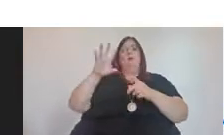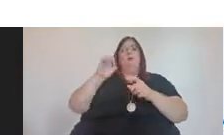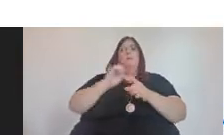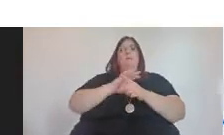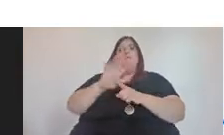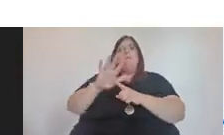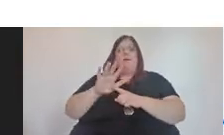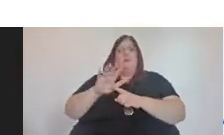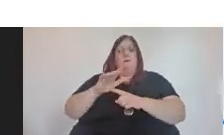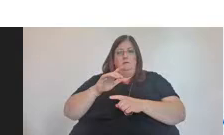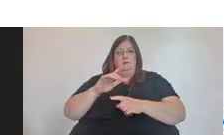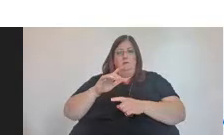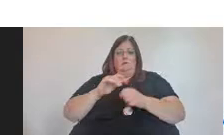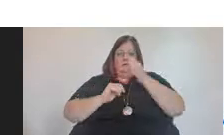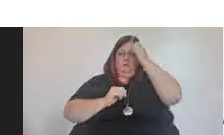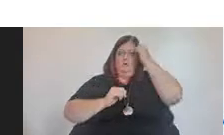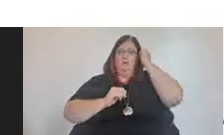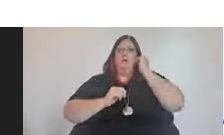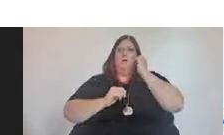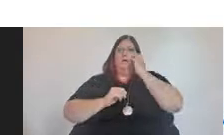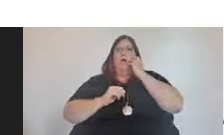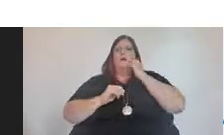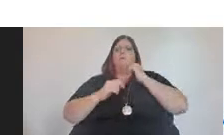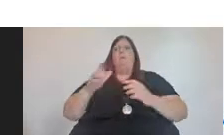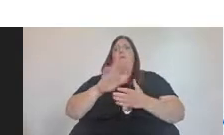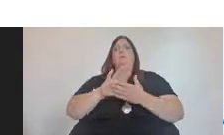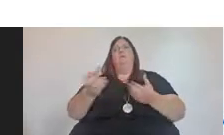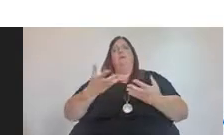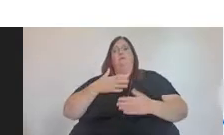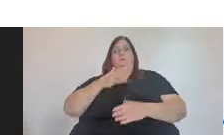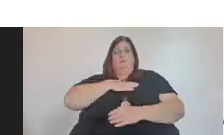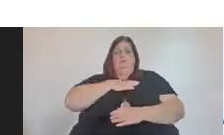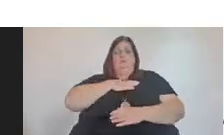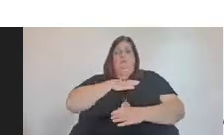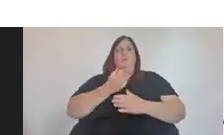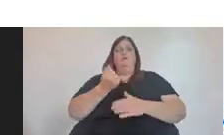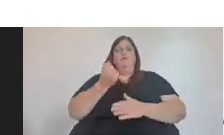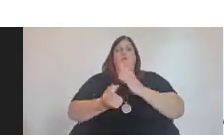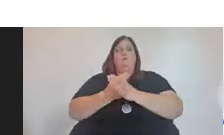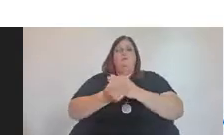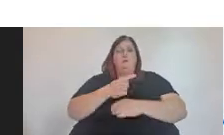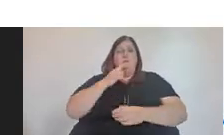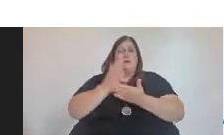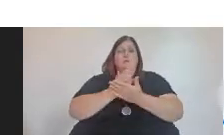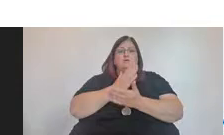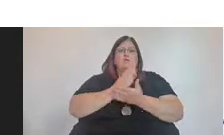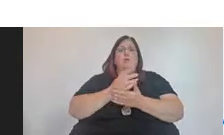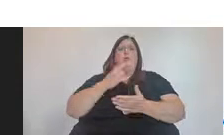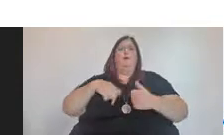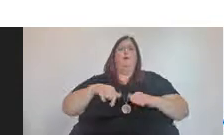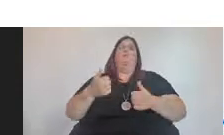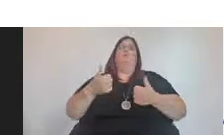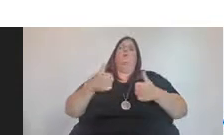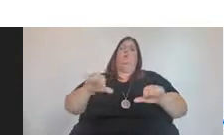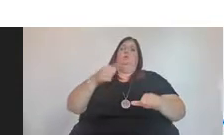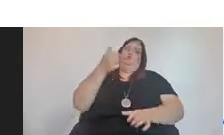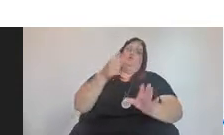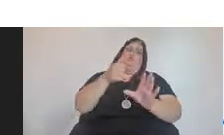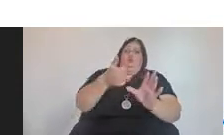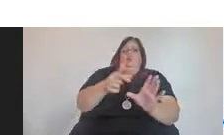money nationally. So that did give us the opportunity to deliver this good financial result. But as I said, we've still had to work very